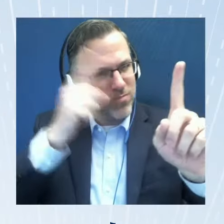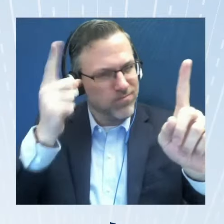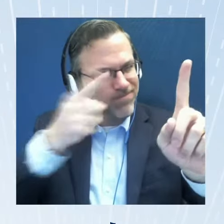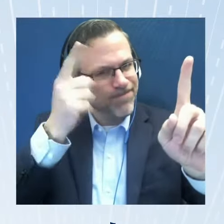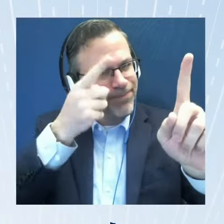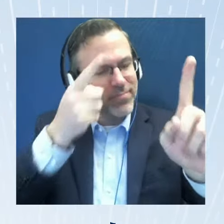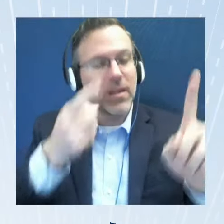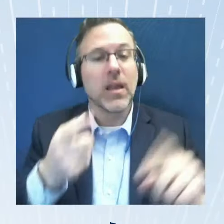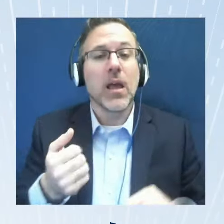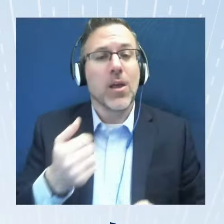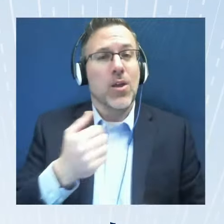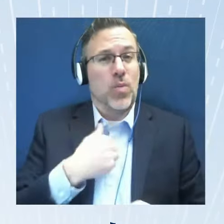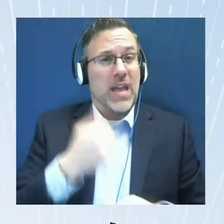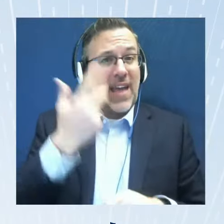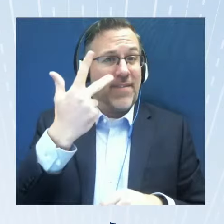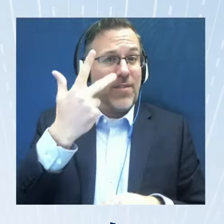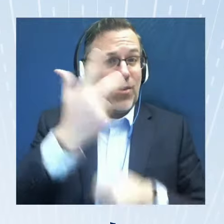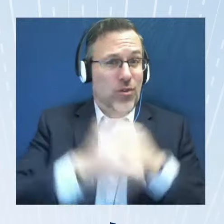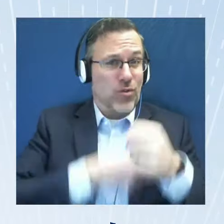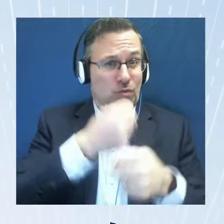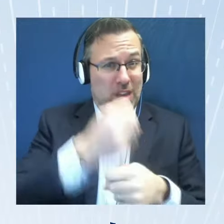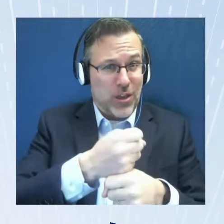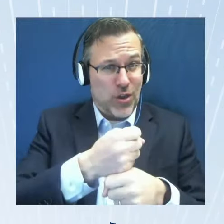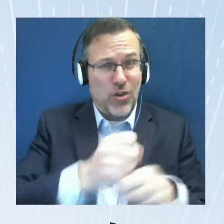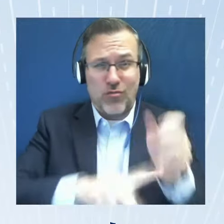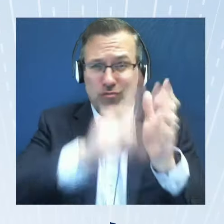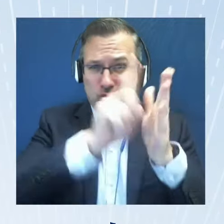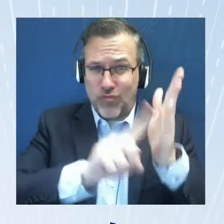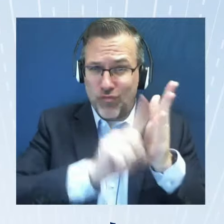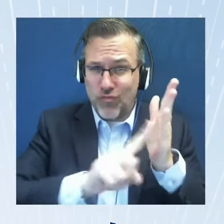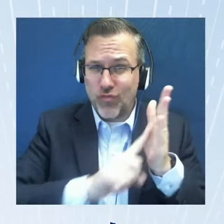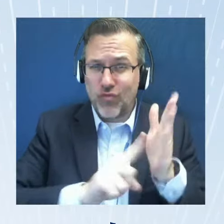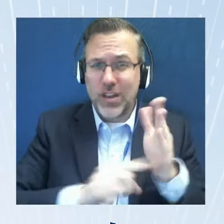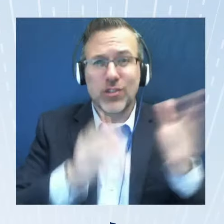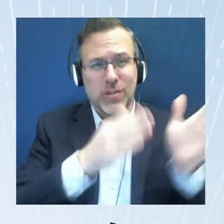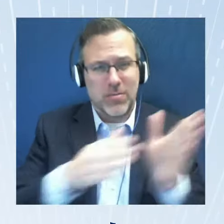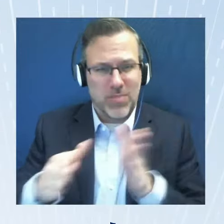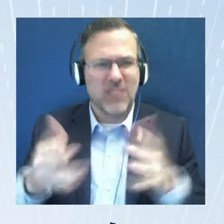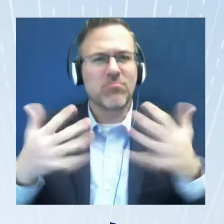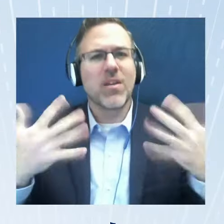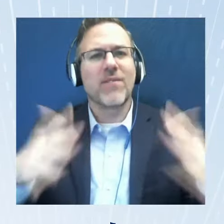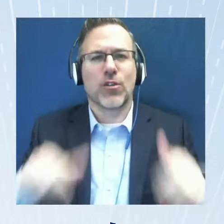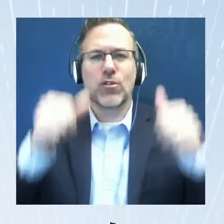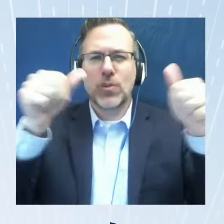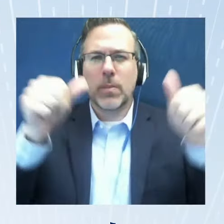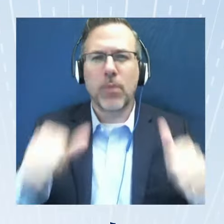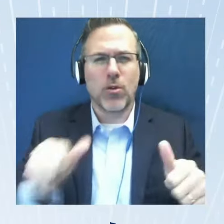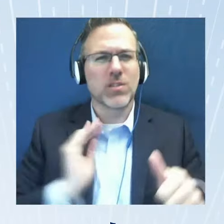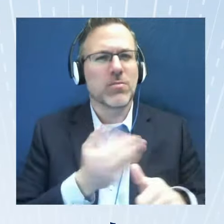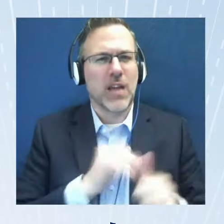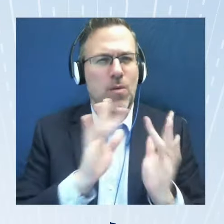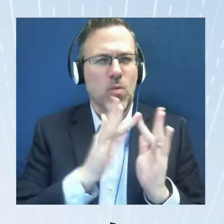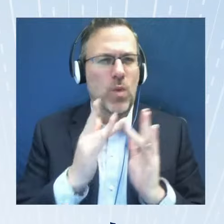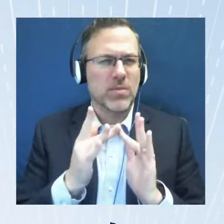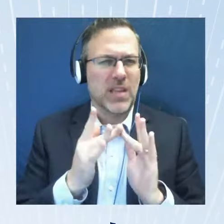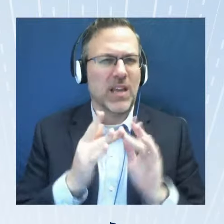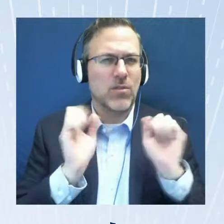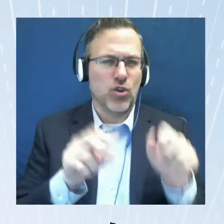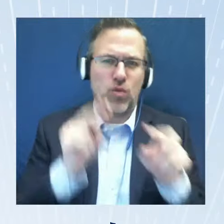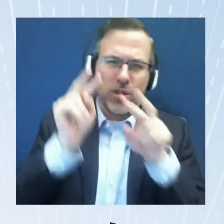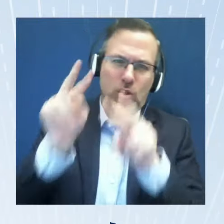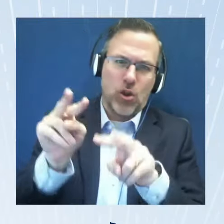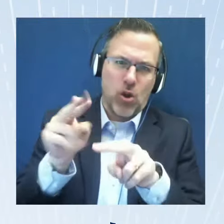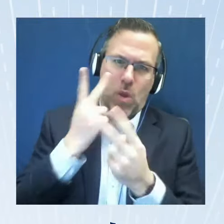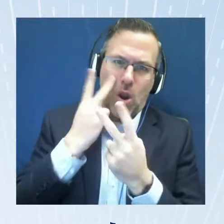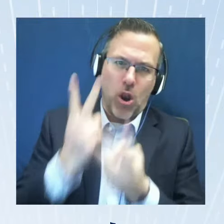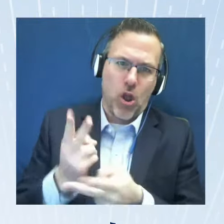3-year roadmap, research roadmap that we published, and it's on the website. So you could go there and look at that, and it will kind of give you an outline